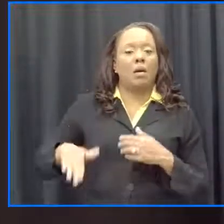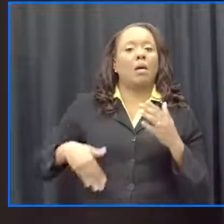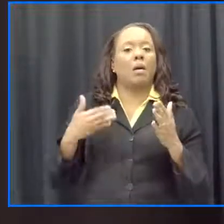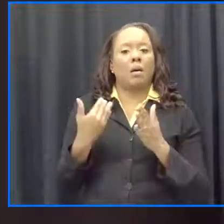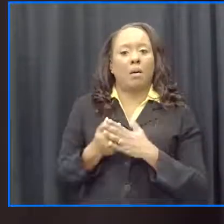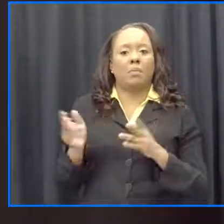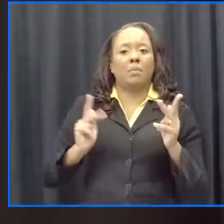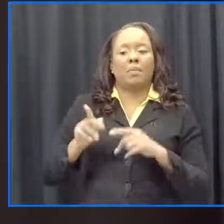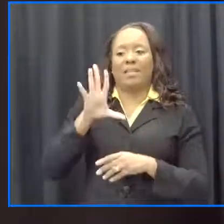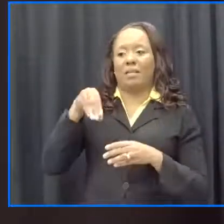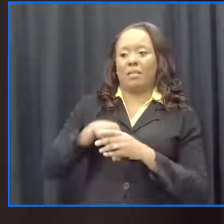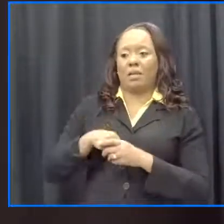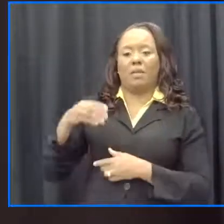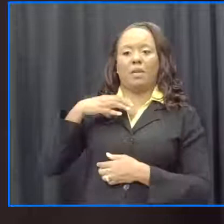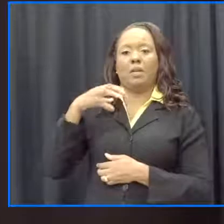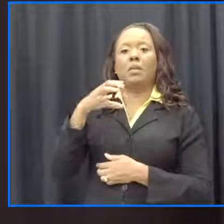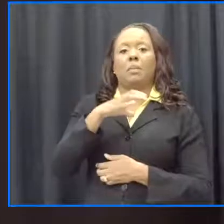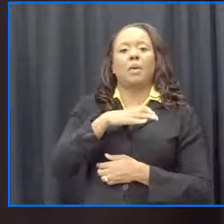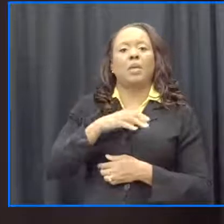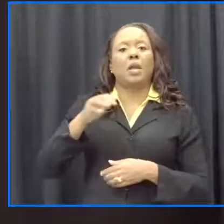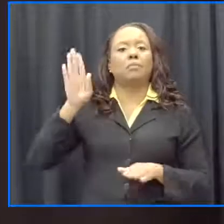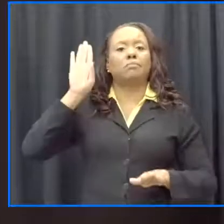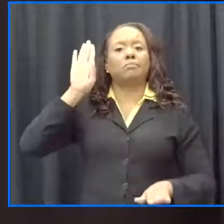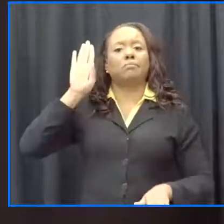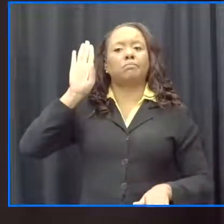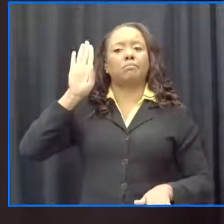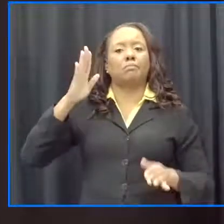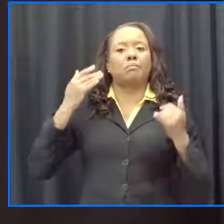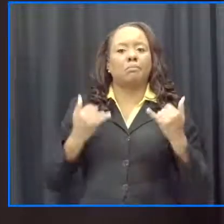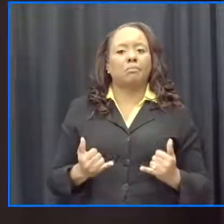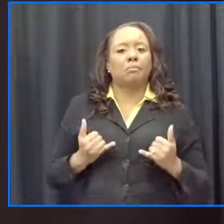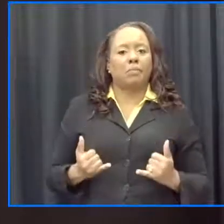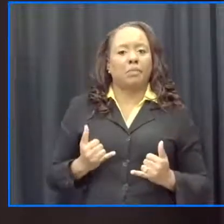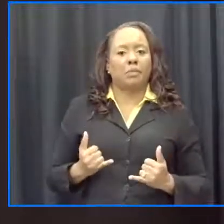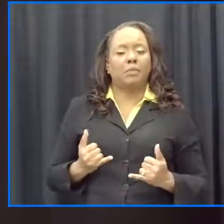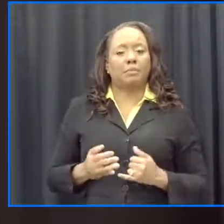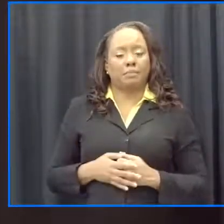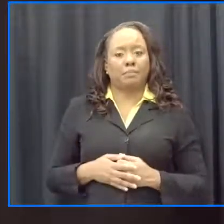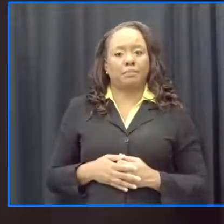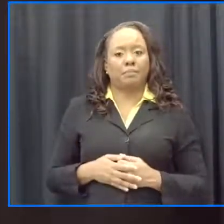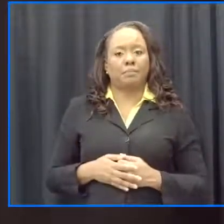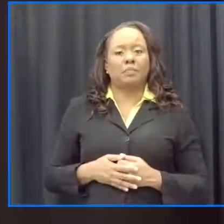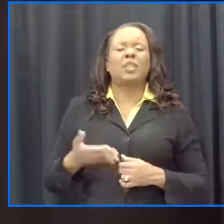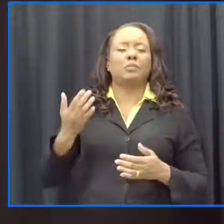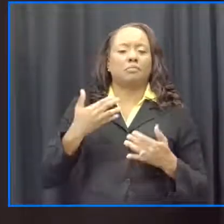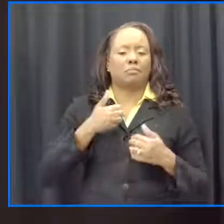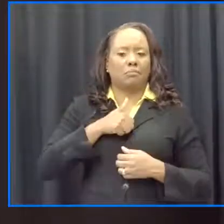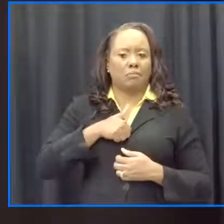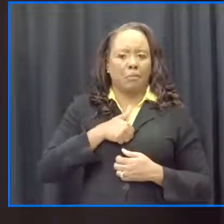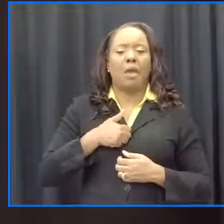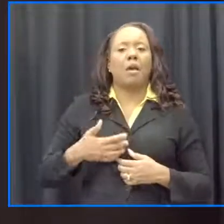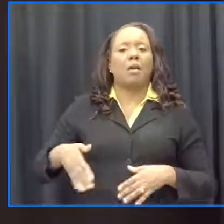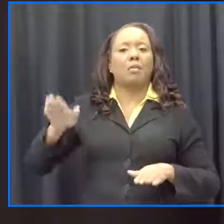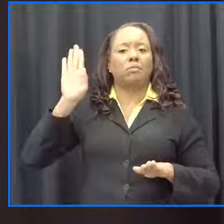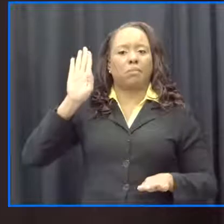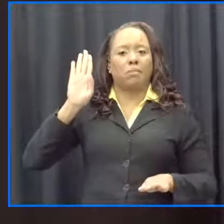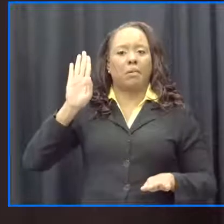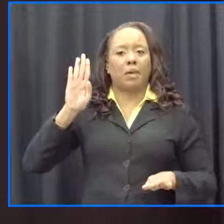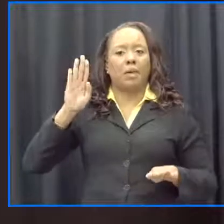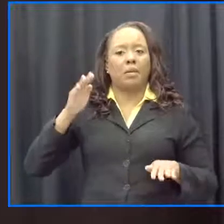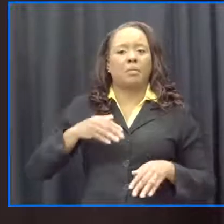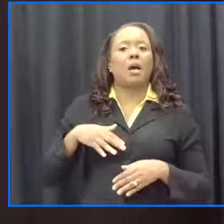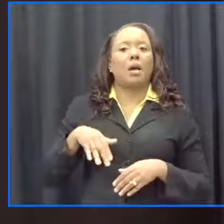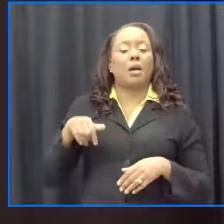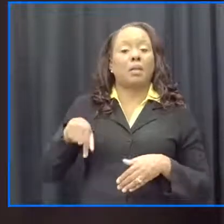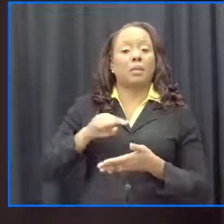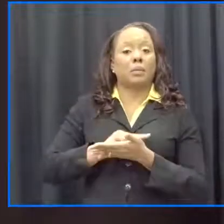commission were sworn in earlier this week by acting president, the Very Reverend Jeffrey Gibson. Today, they begin